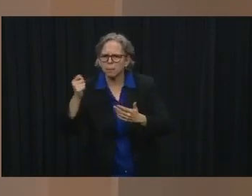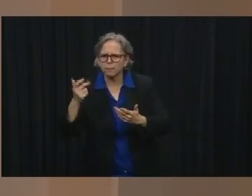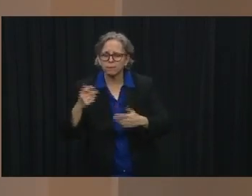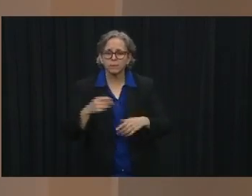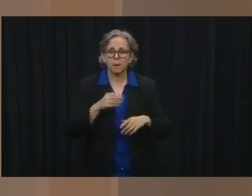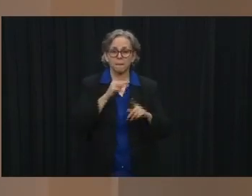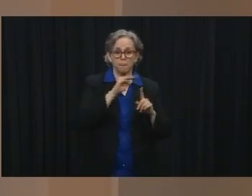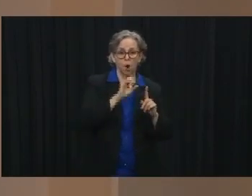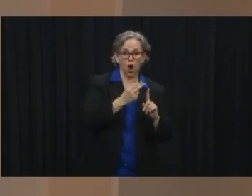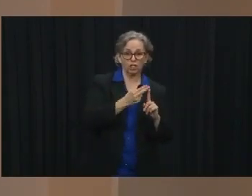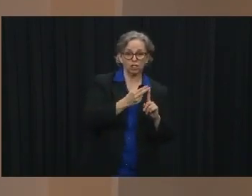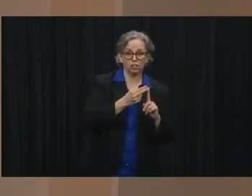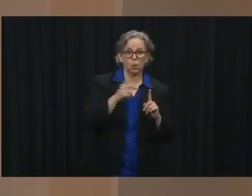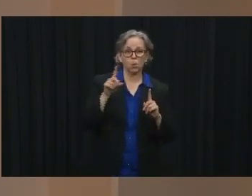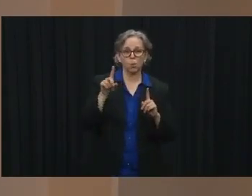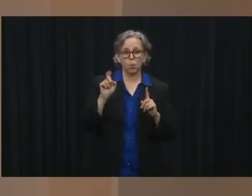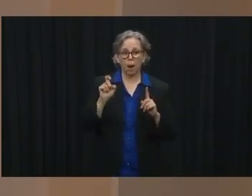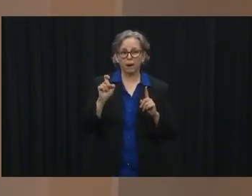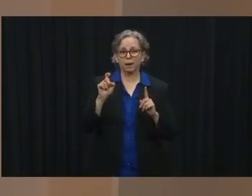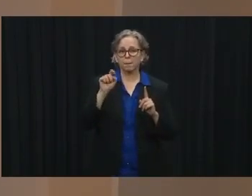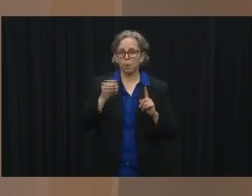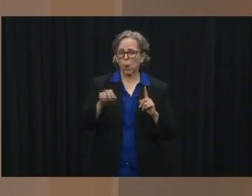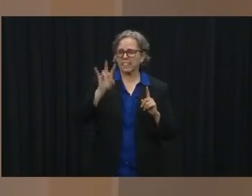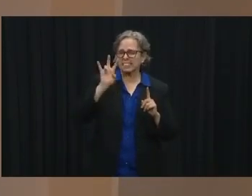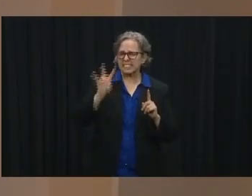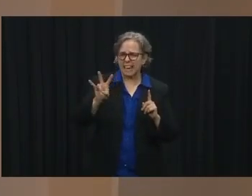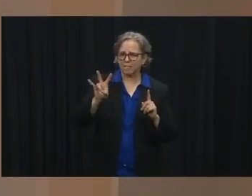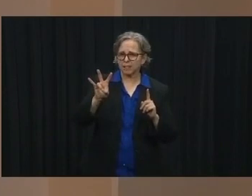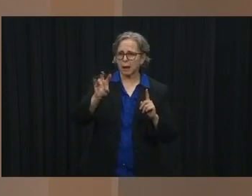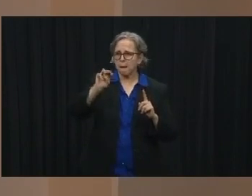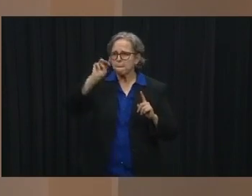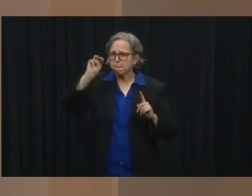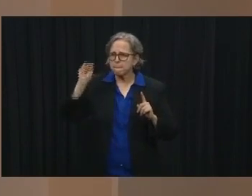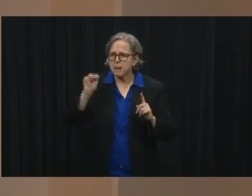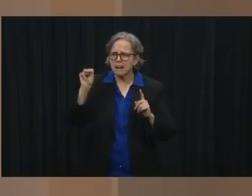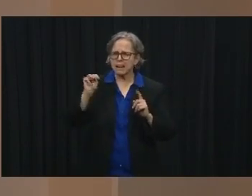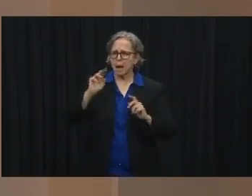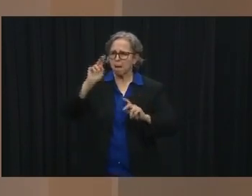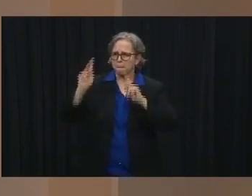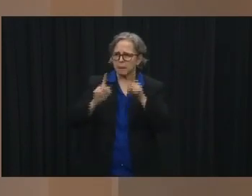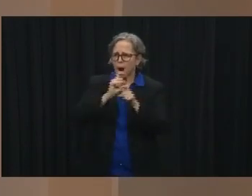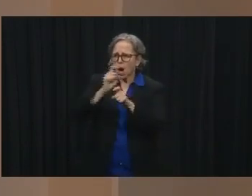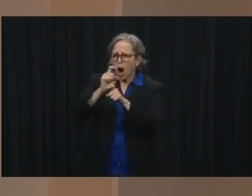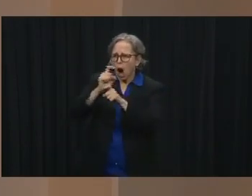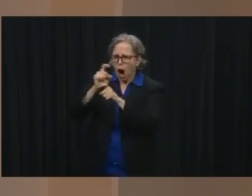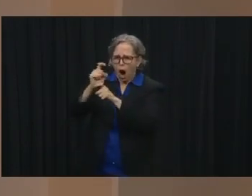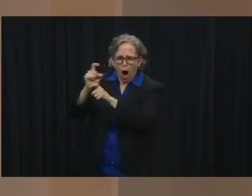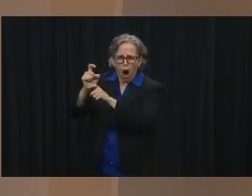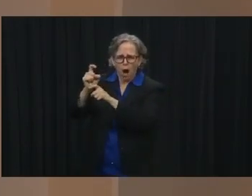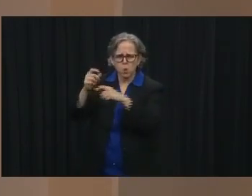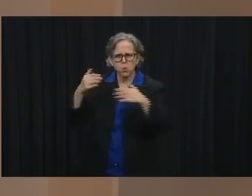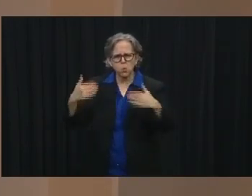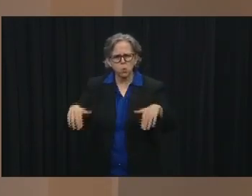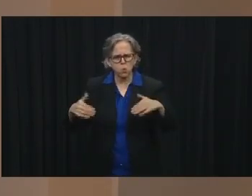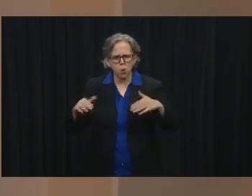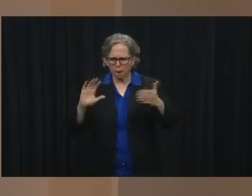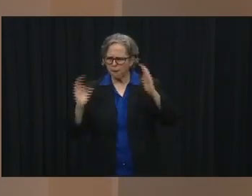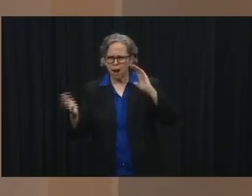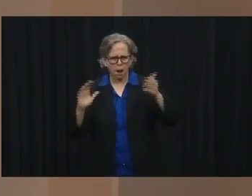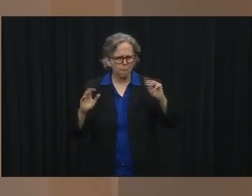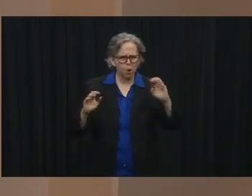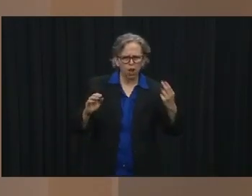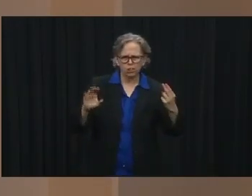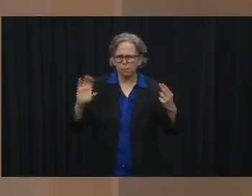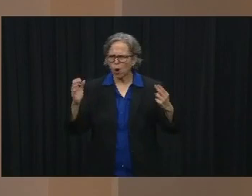center. And as far as the website, they're adding servers and building capacity to make sure that we are serving you.